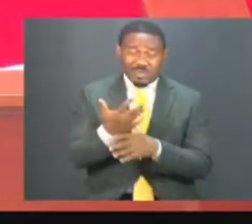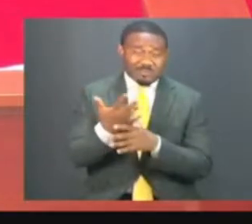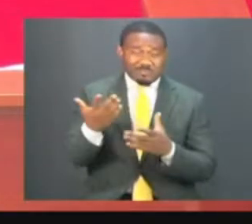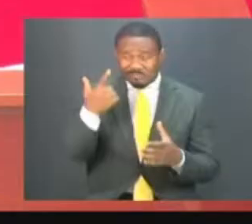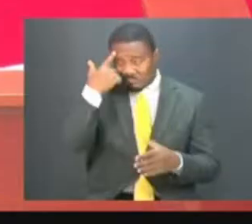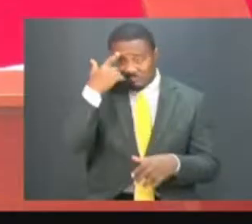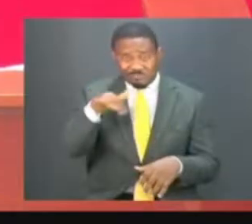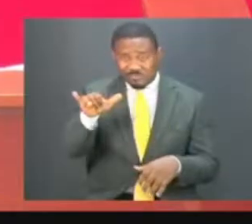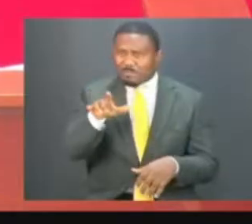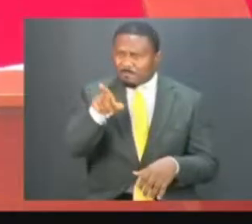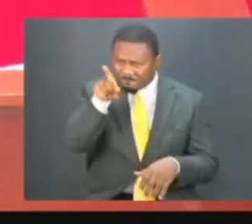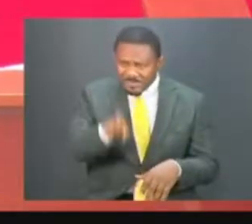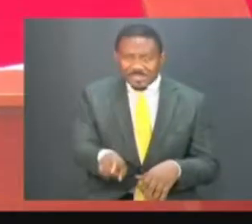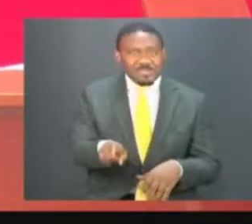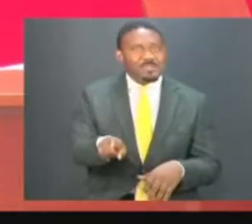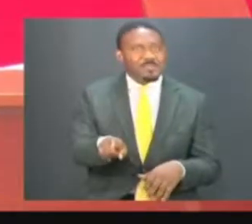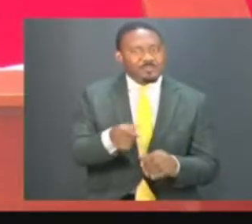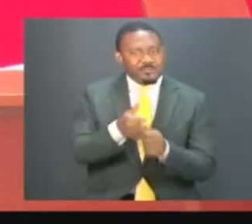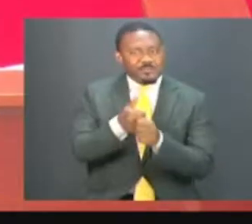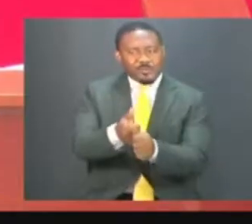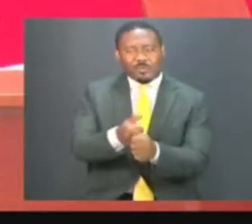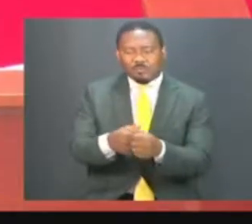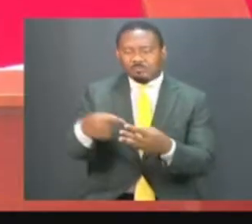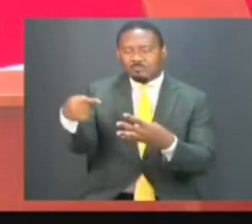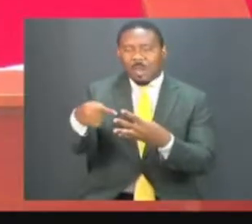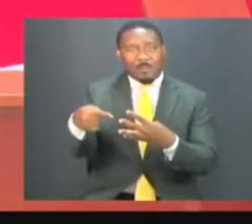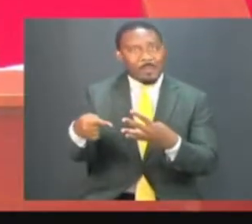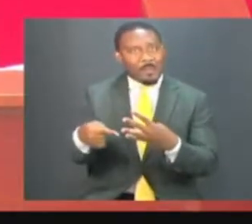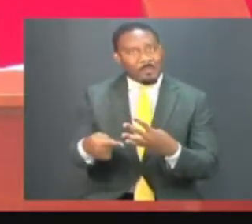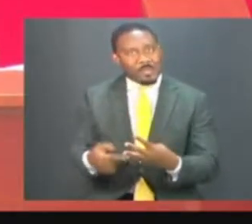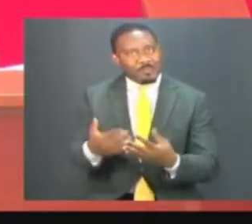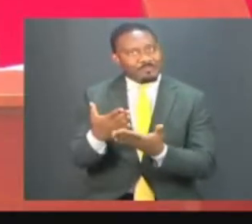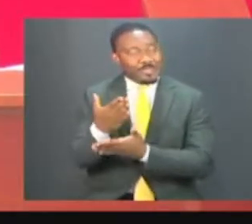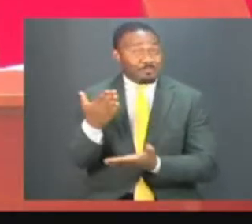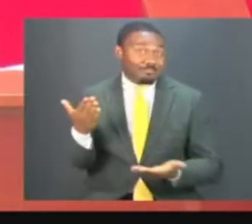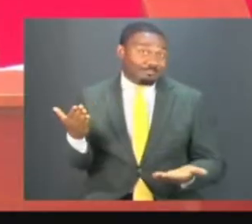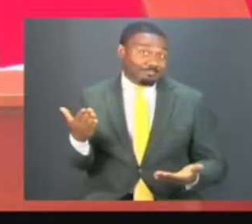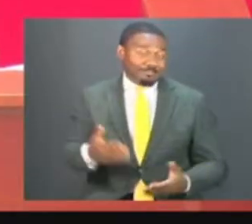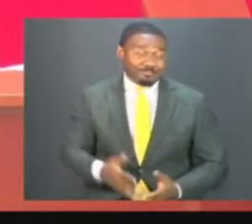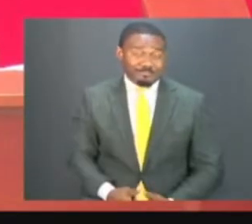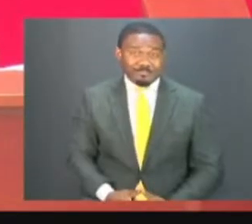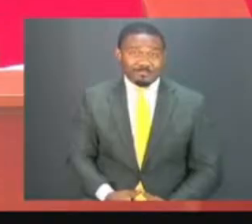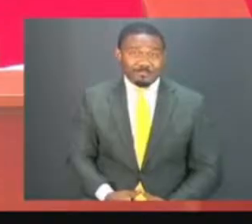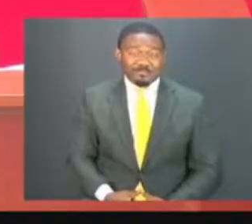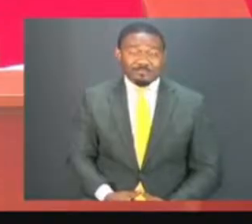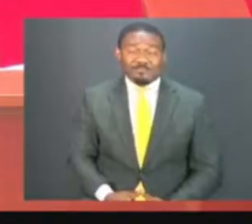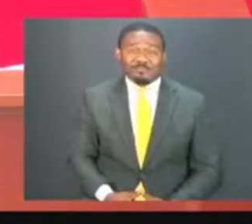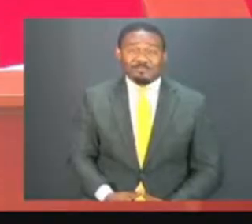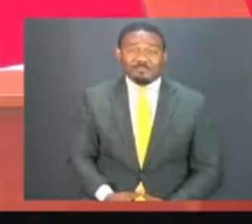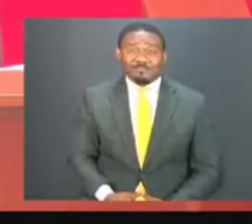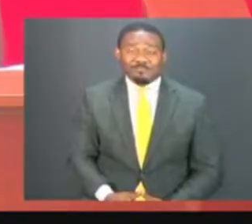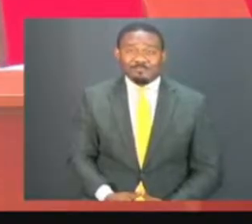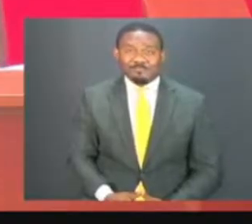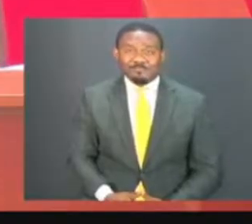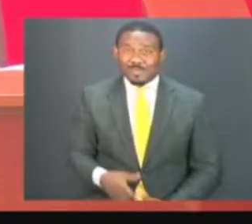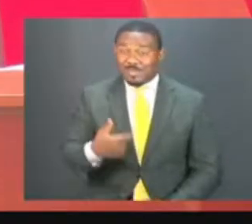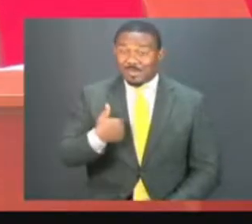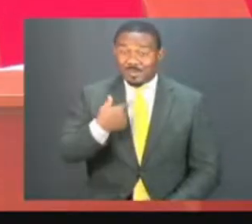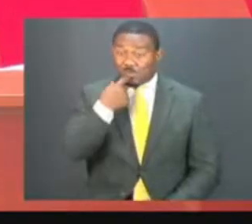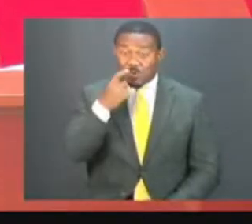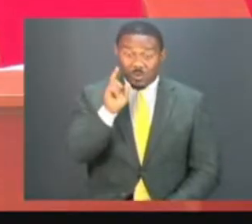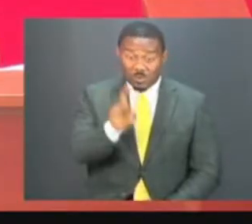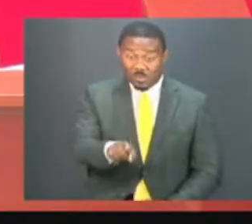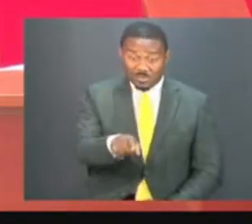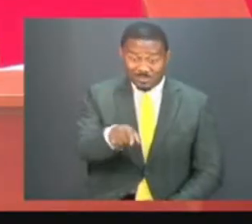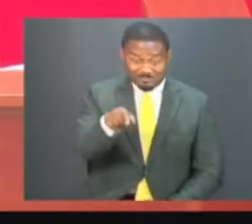to follow the procedure in exercising the right. On that note, I will direct the clerk at